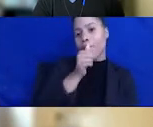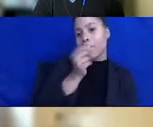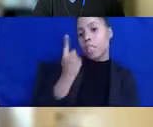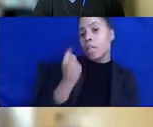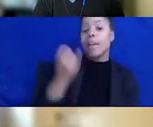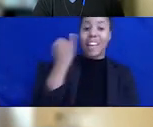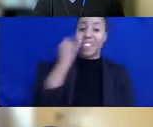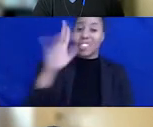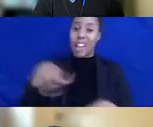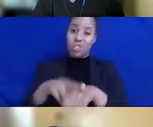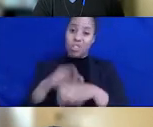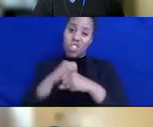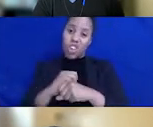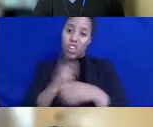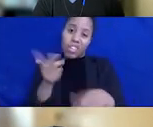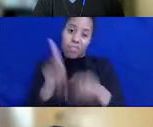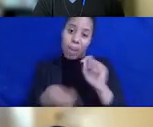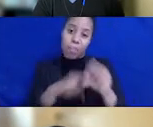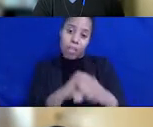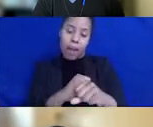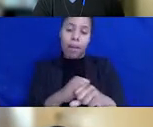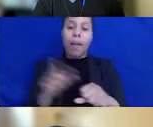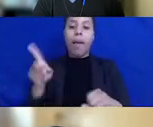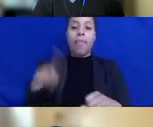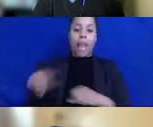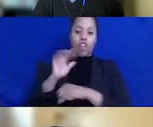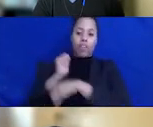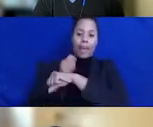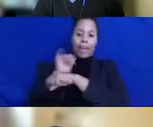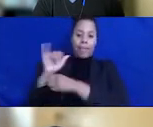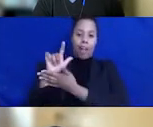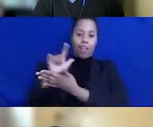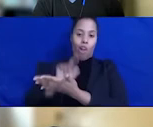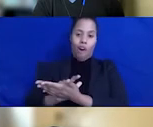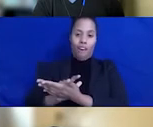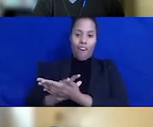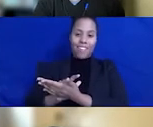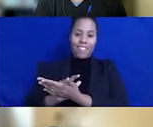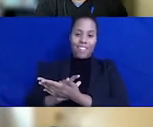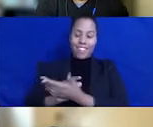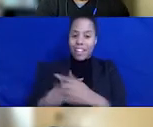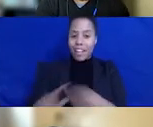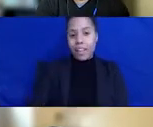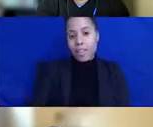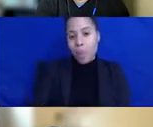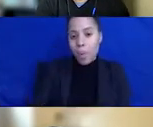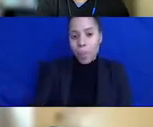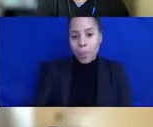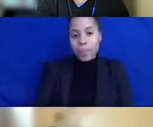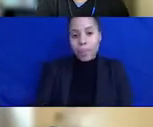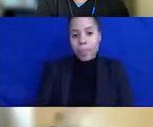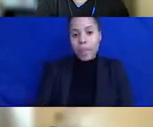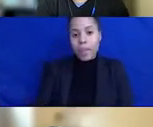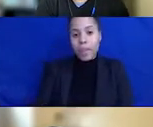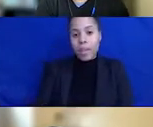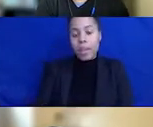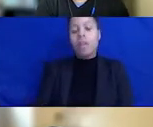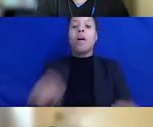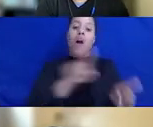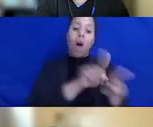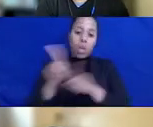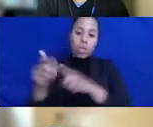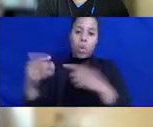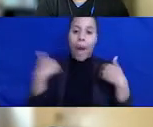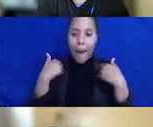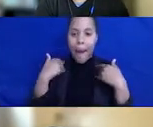kind of created that in the modern way, in modern America. It also guts judicial review of those